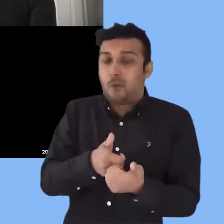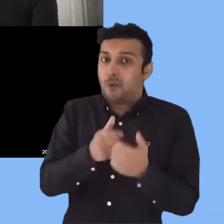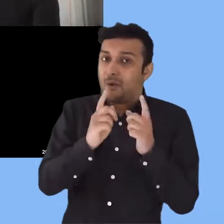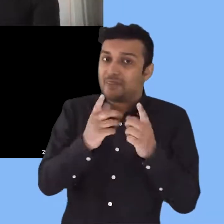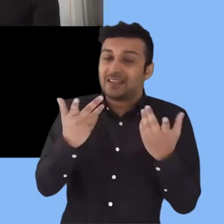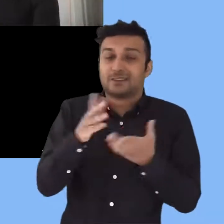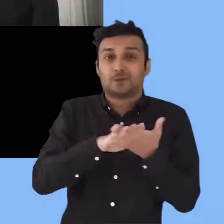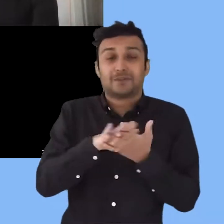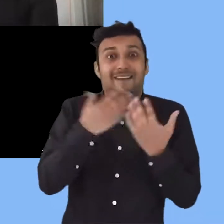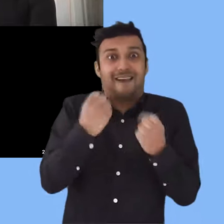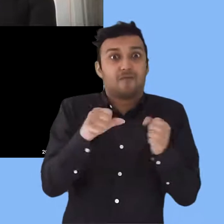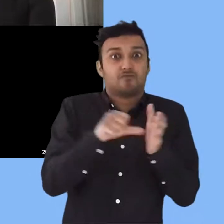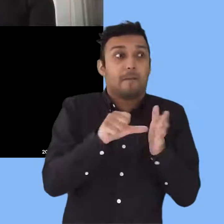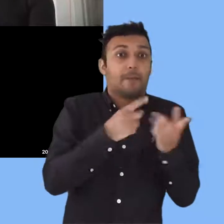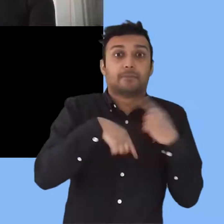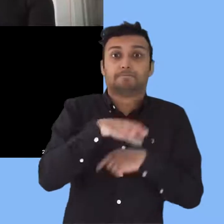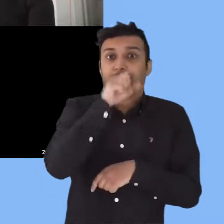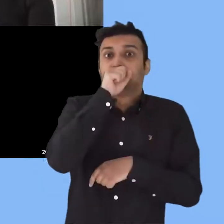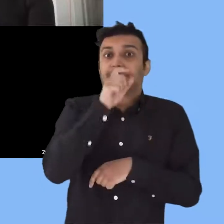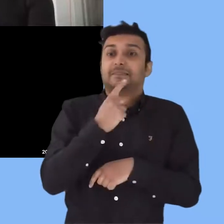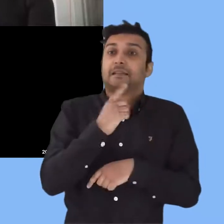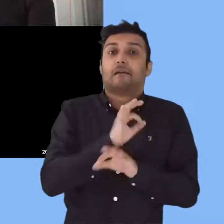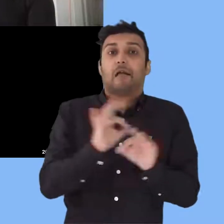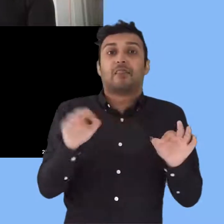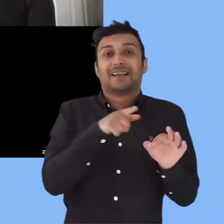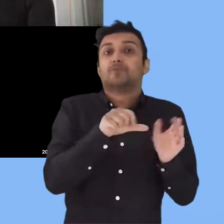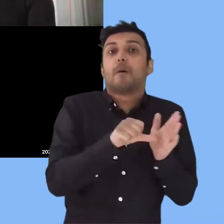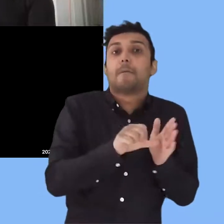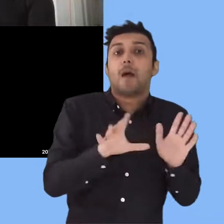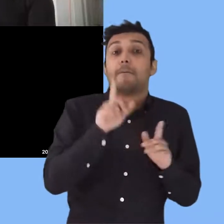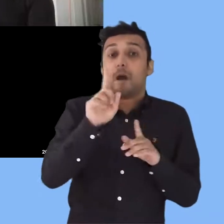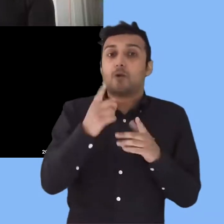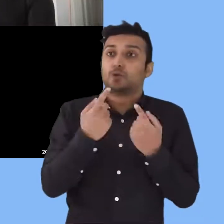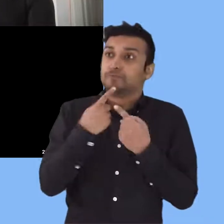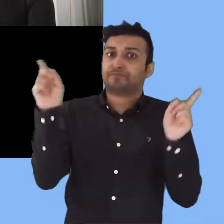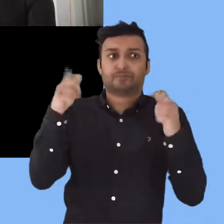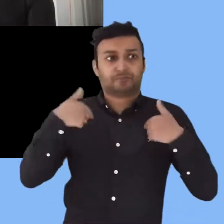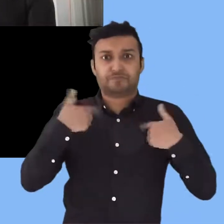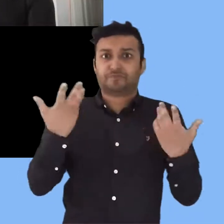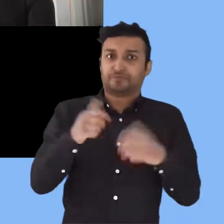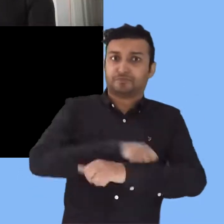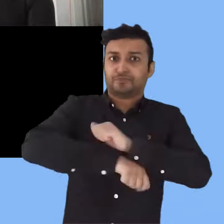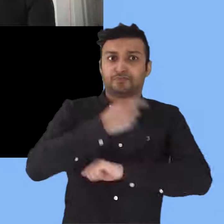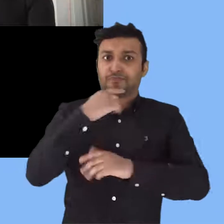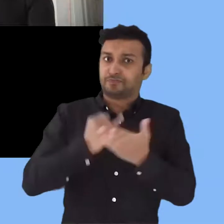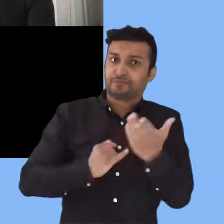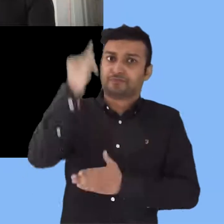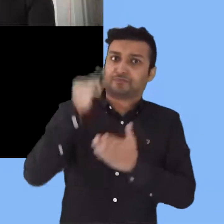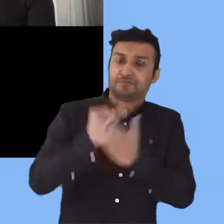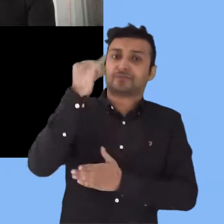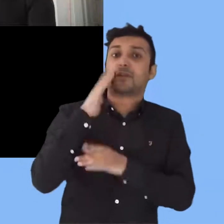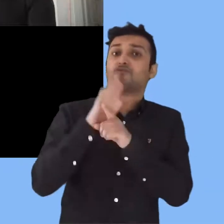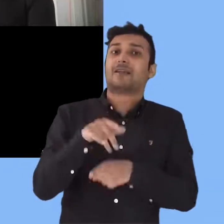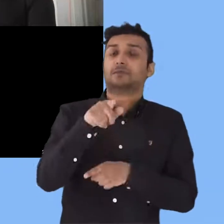those conversations, but ensuring that your spaces are as inclusive as possible and taking a real proactive approach towards these sorts of things is really, really